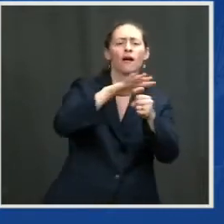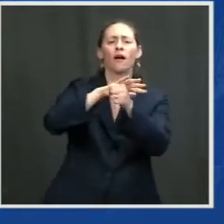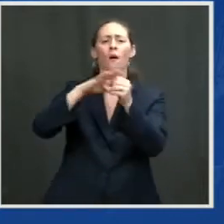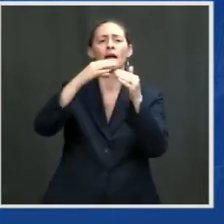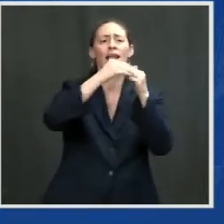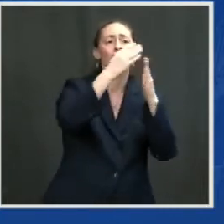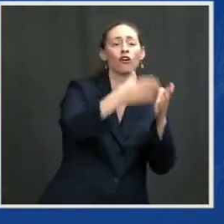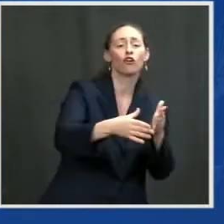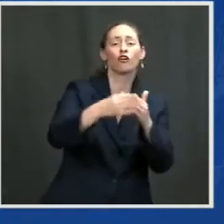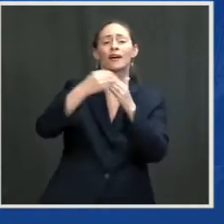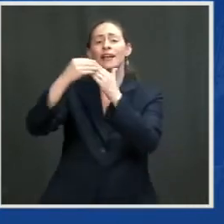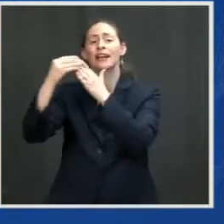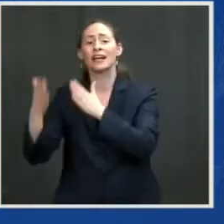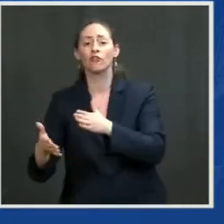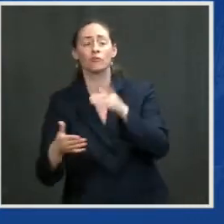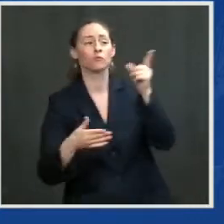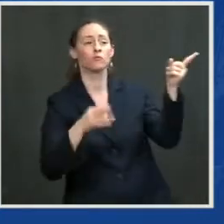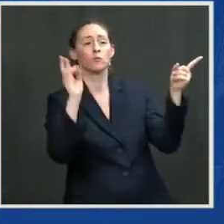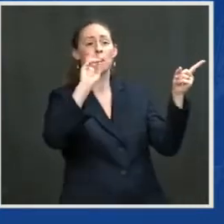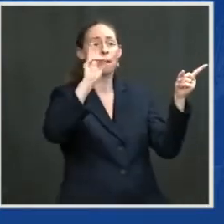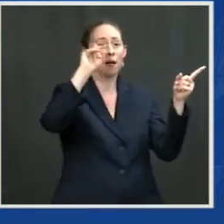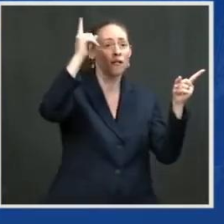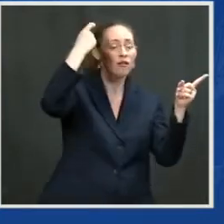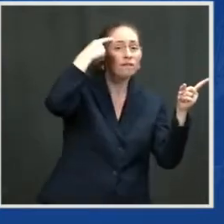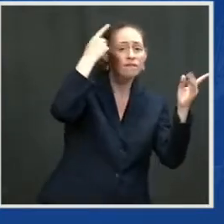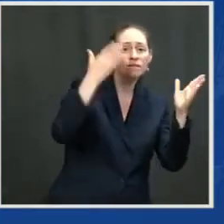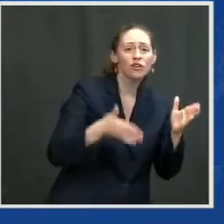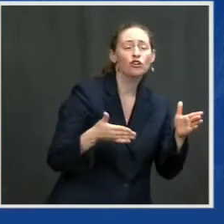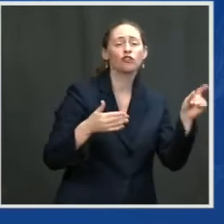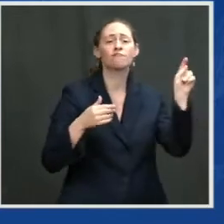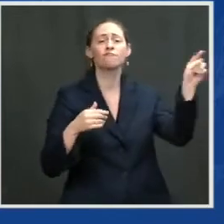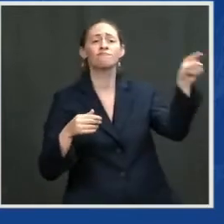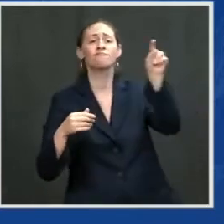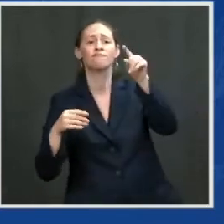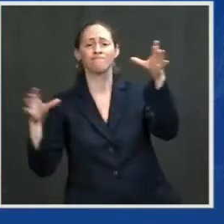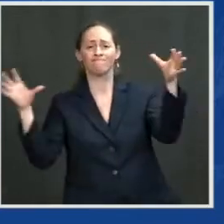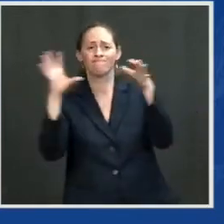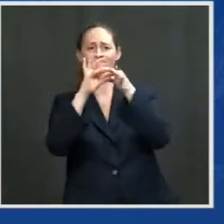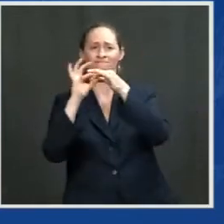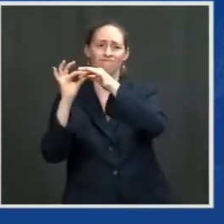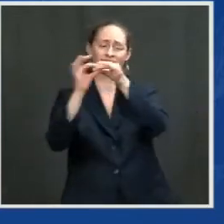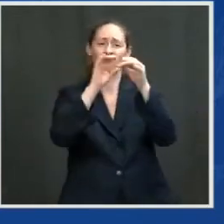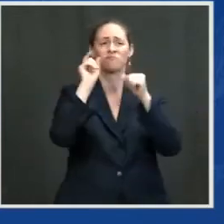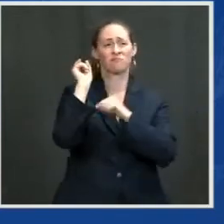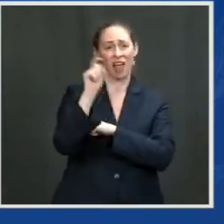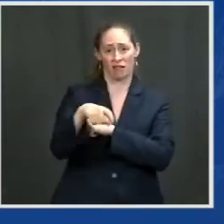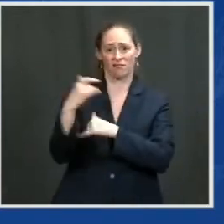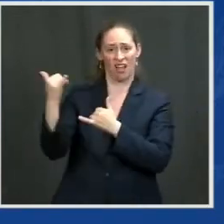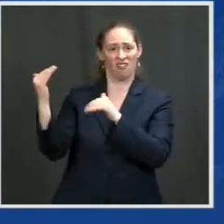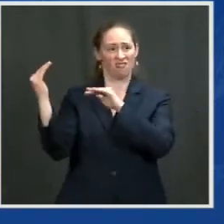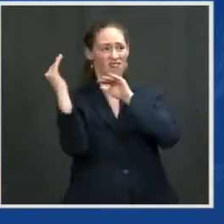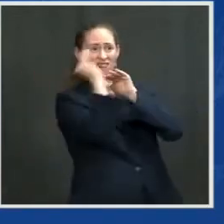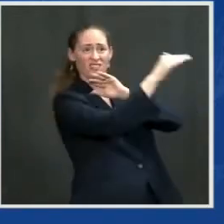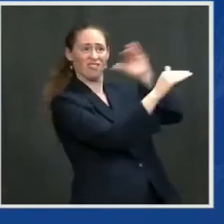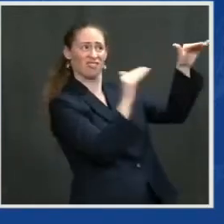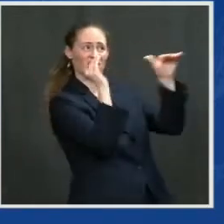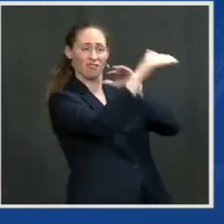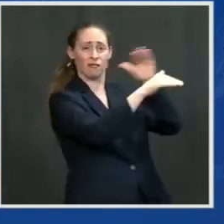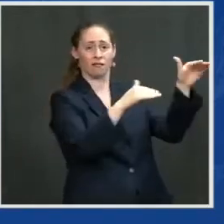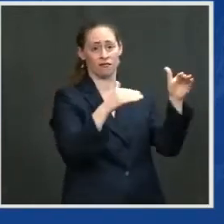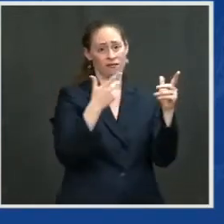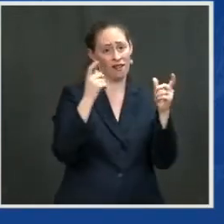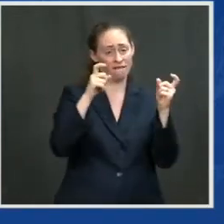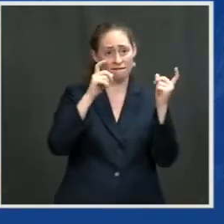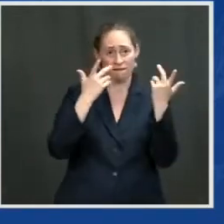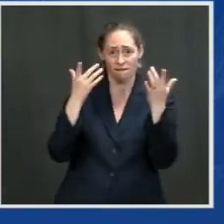and Democratic governors and mayors around the country because they gotta answer the question: is life better in this town, this city, this state